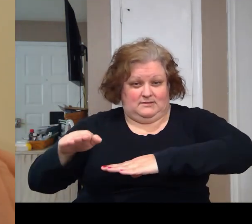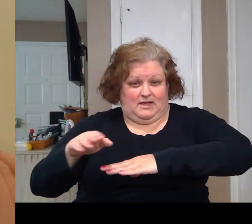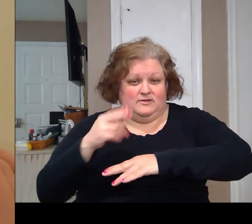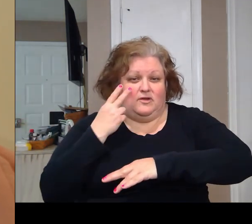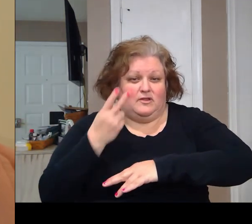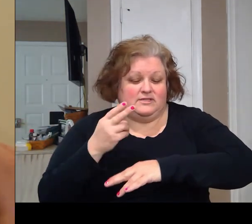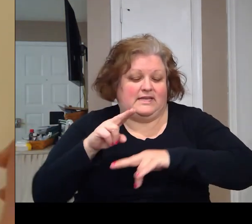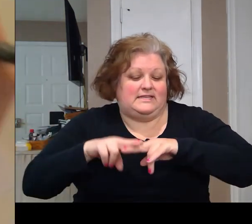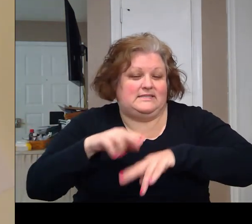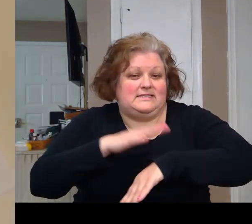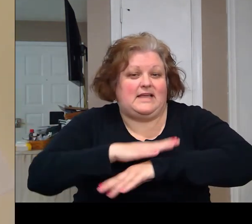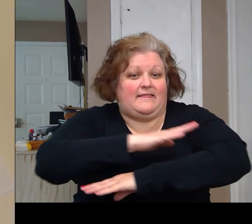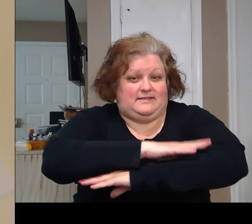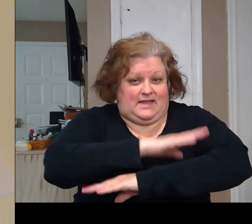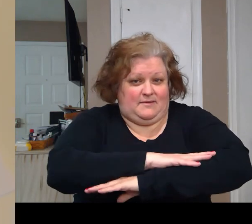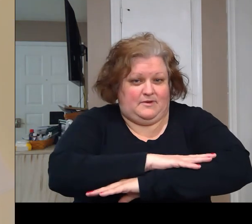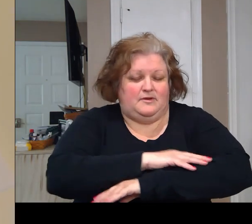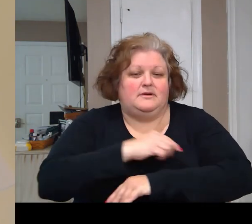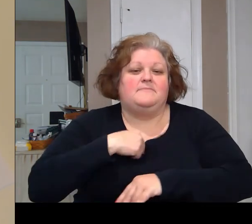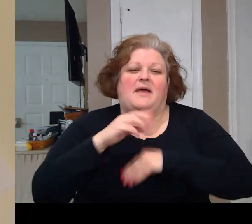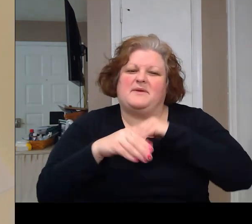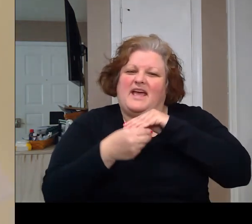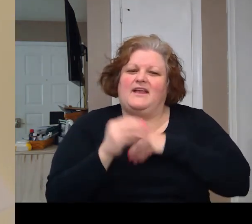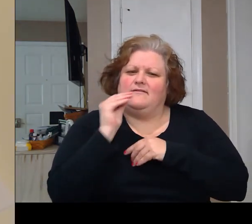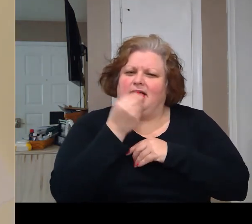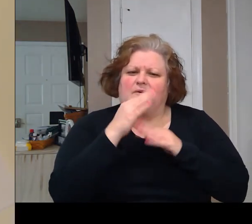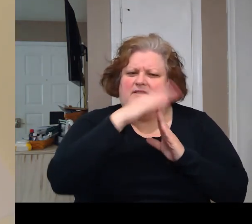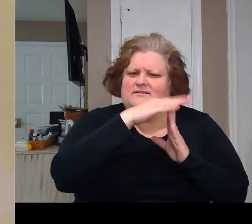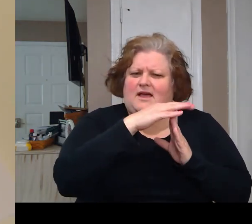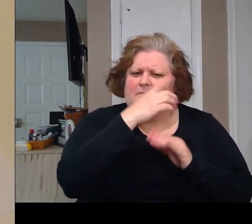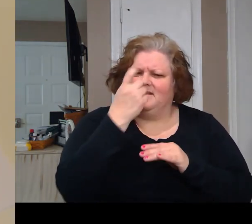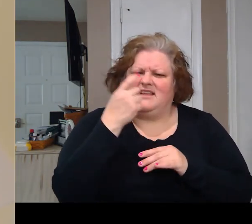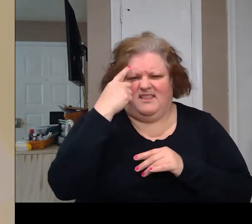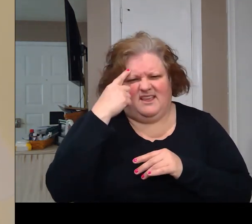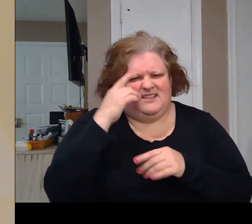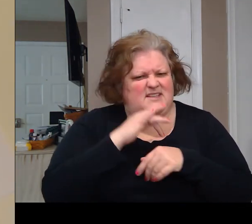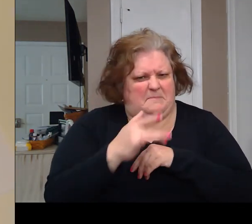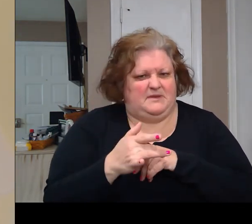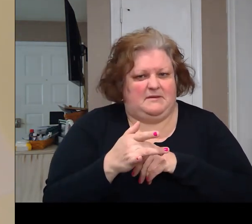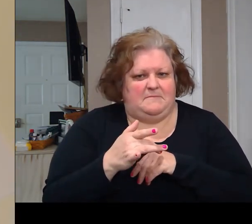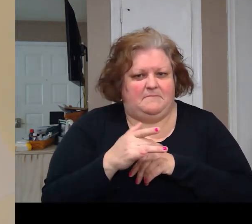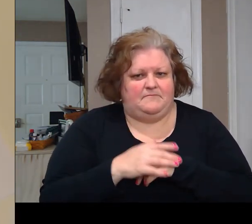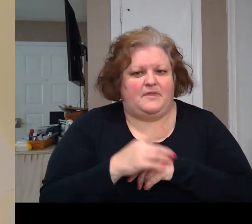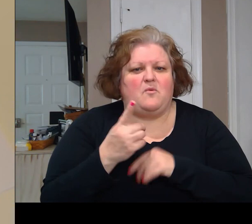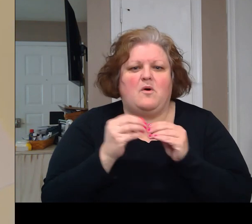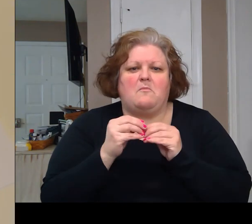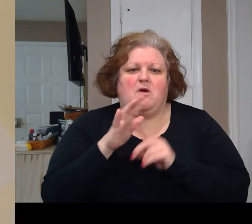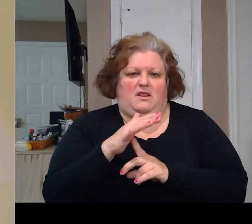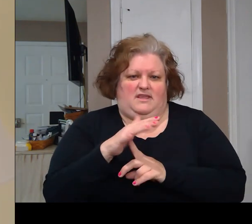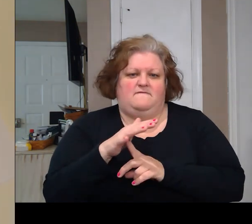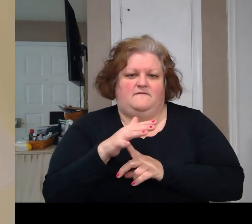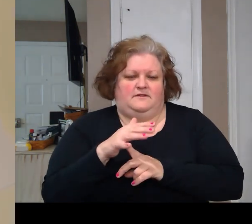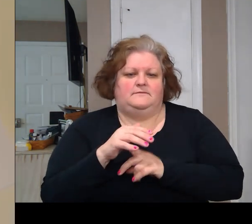and a leaf. Now I'm going to add one more flower up in that top corner because I think it looks a little empty. And